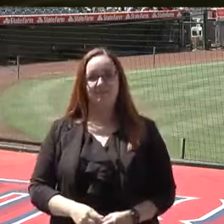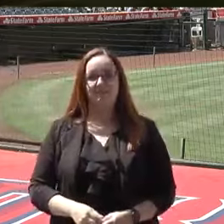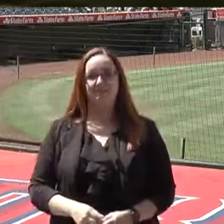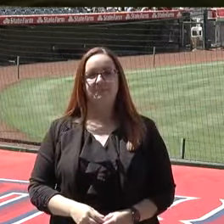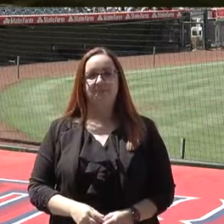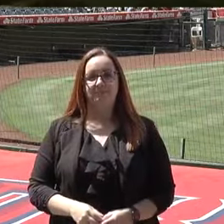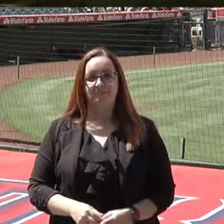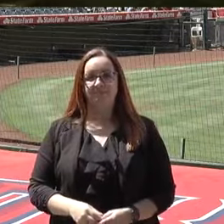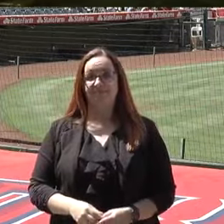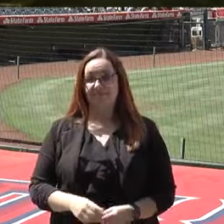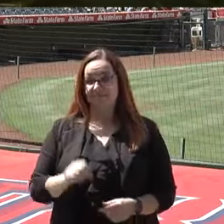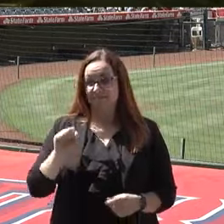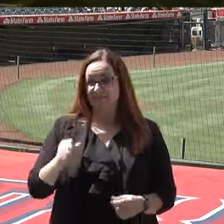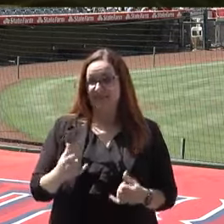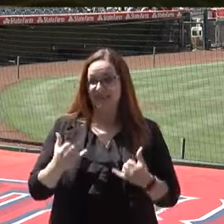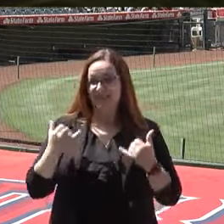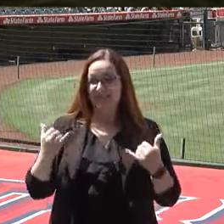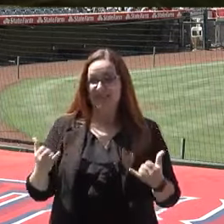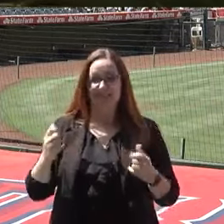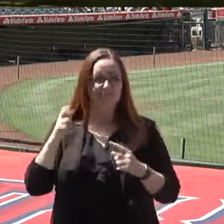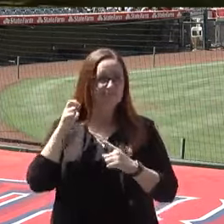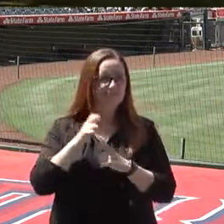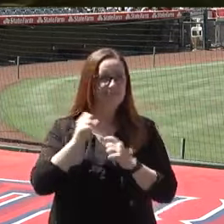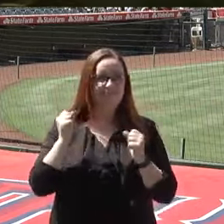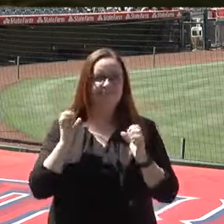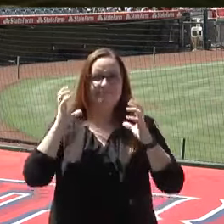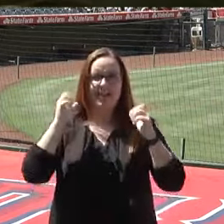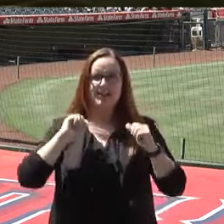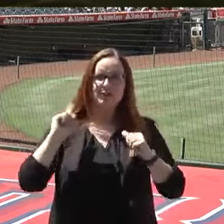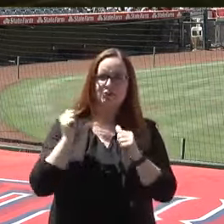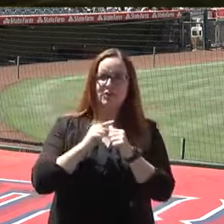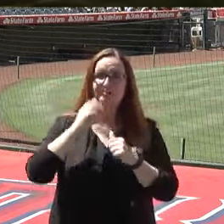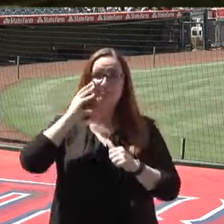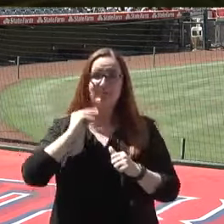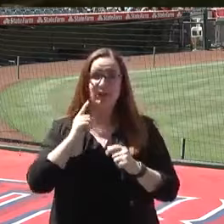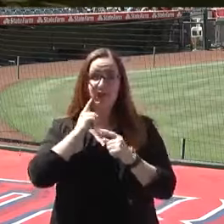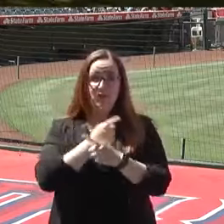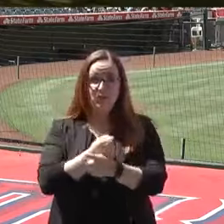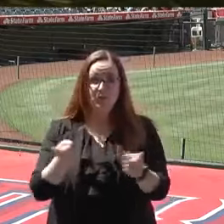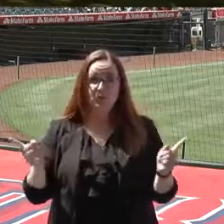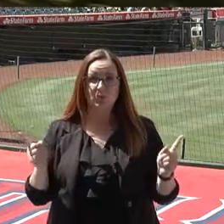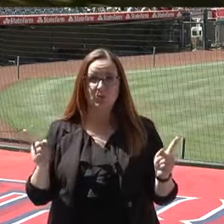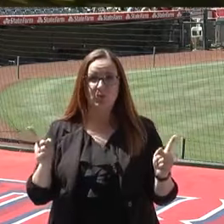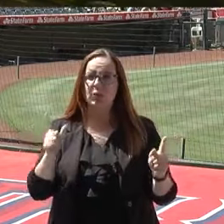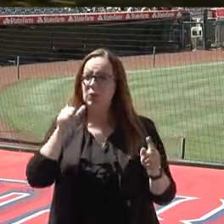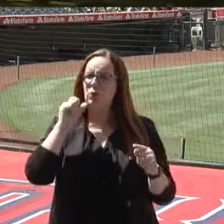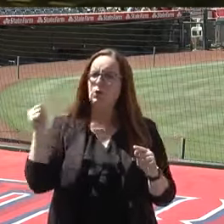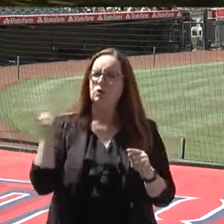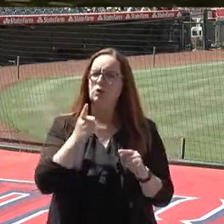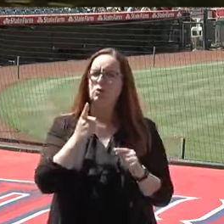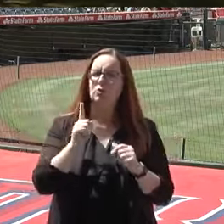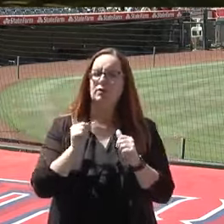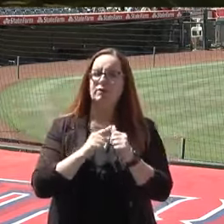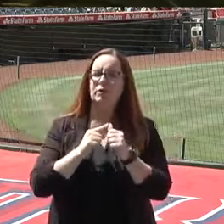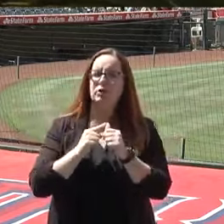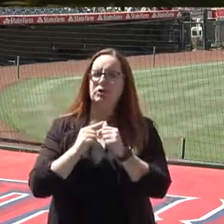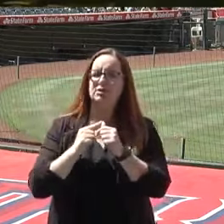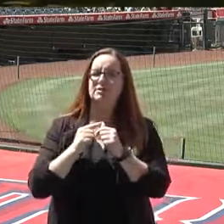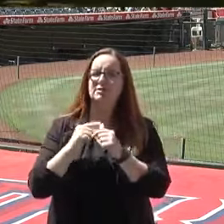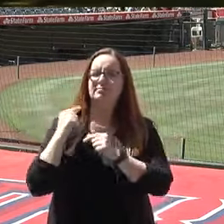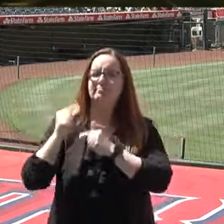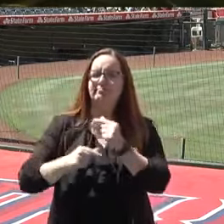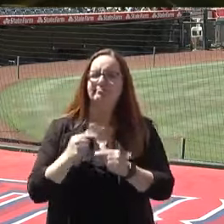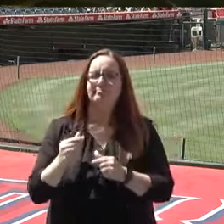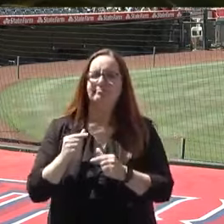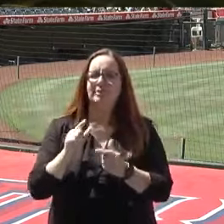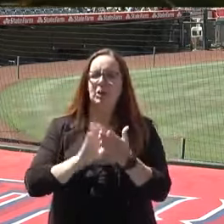I know today is a monumental first for you too. How many of you are a first college graduate in your family?